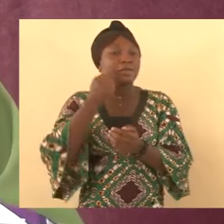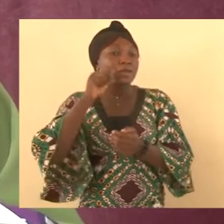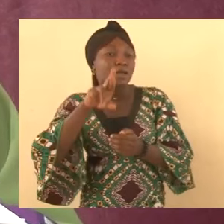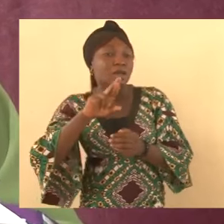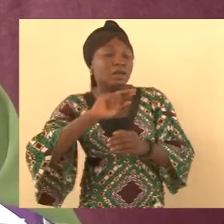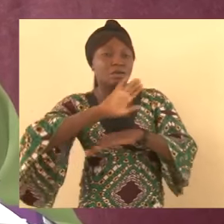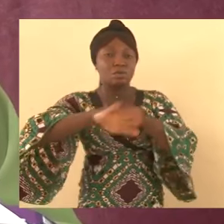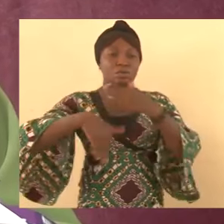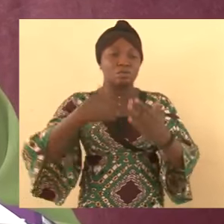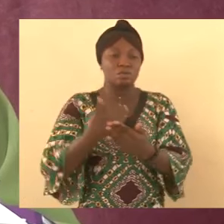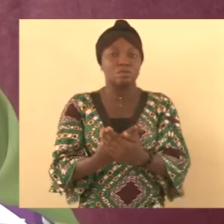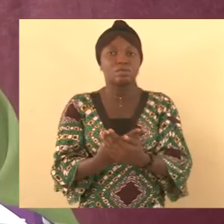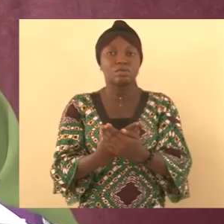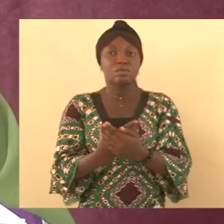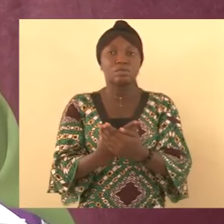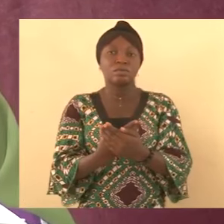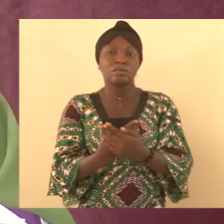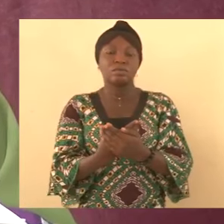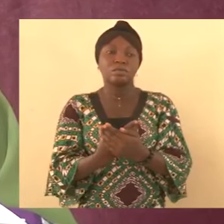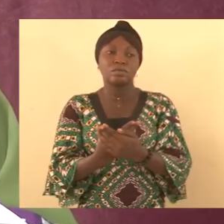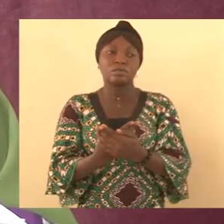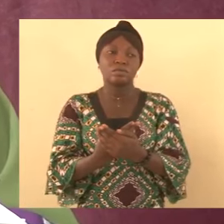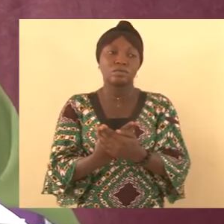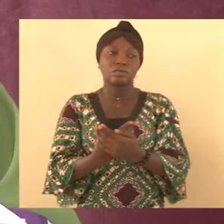her whole living."